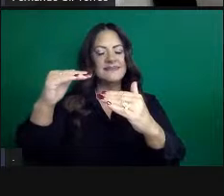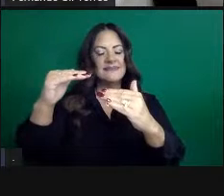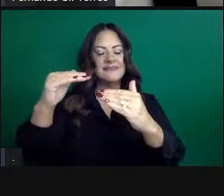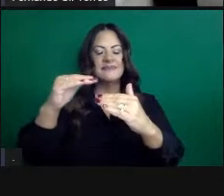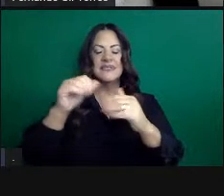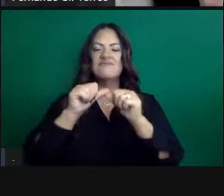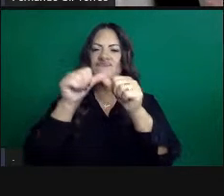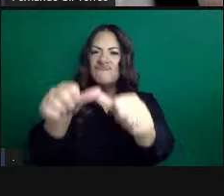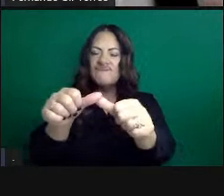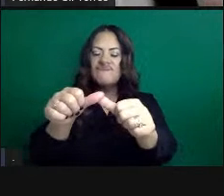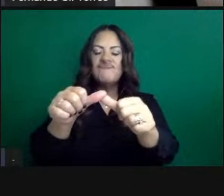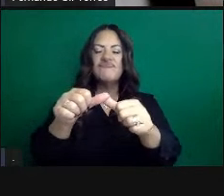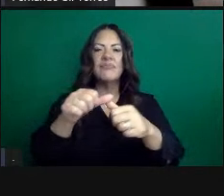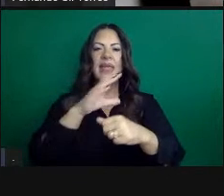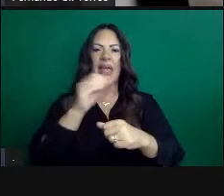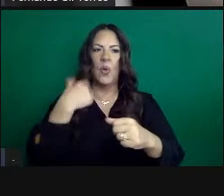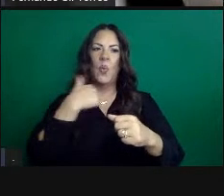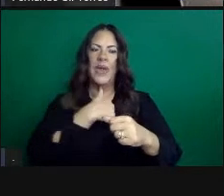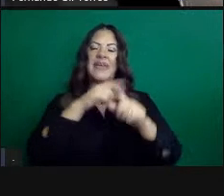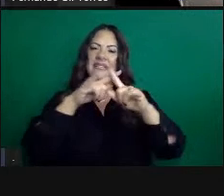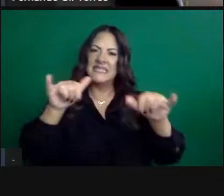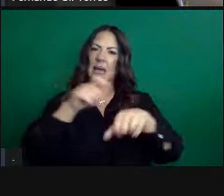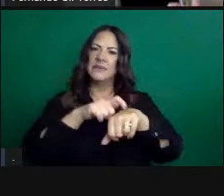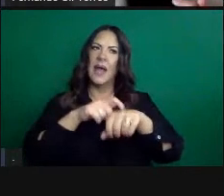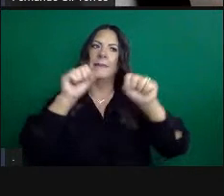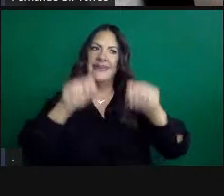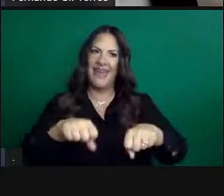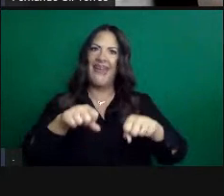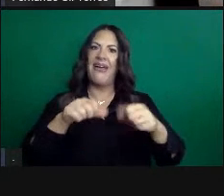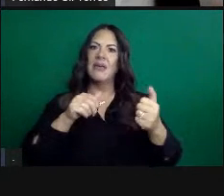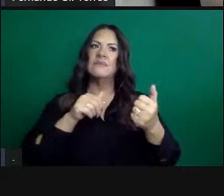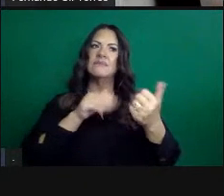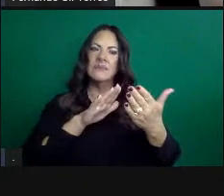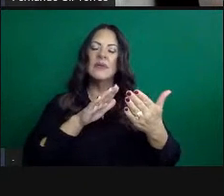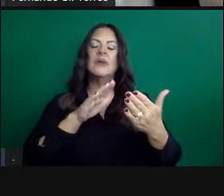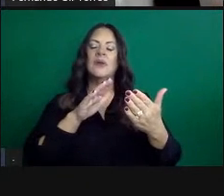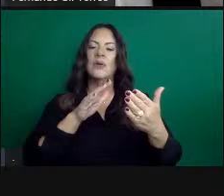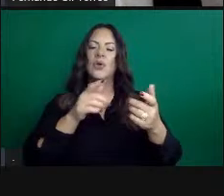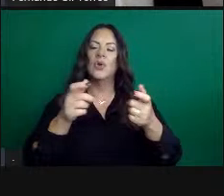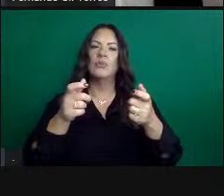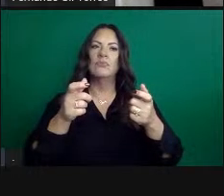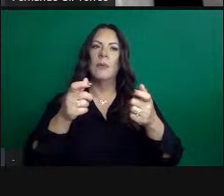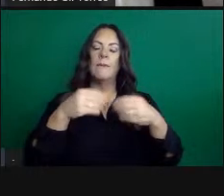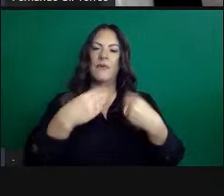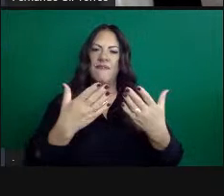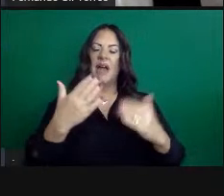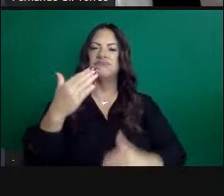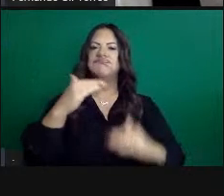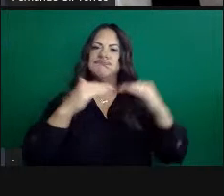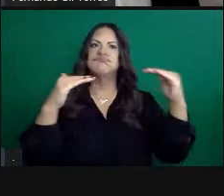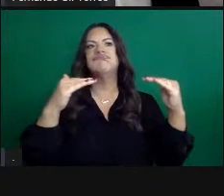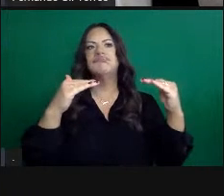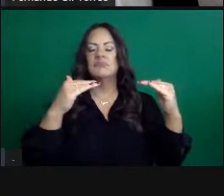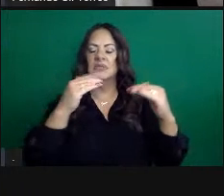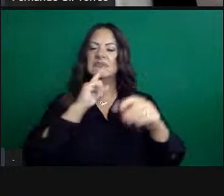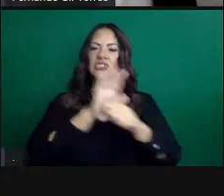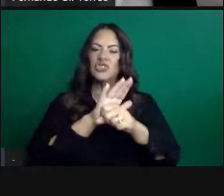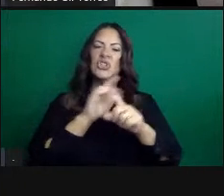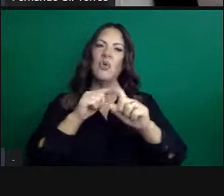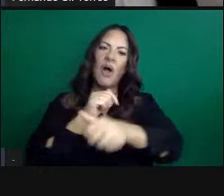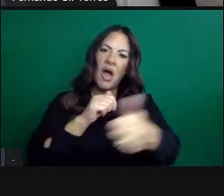we can address the racial, ethnic, immigrant opportunities and challenges to ensure that all